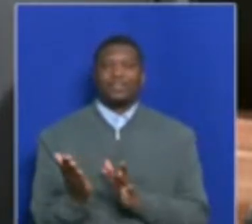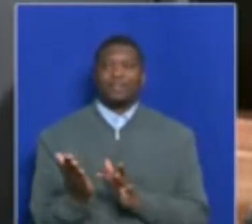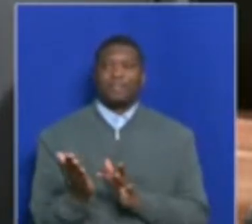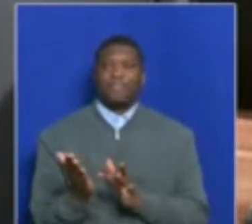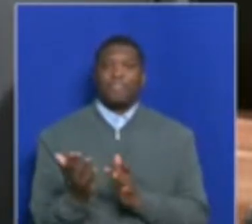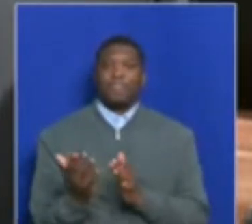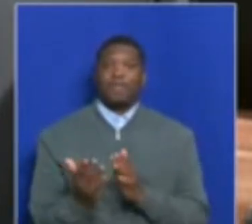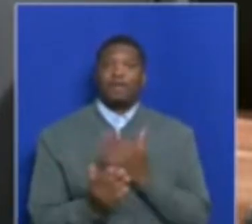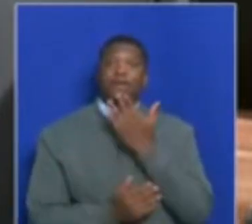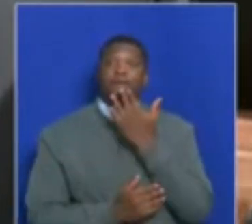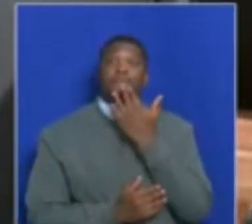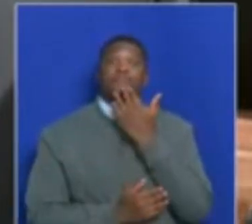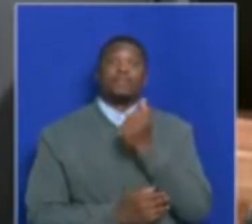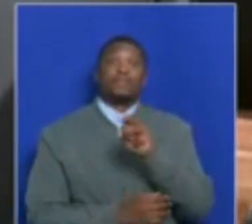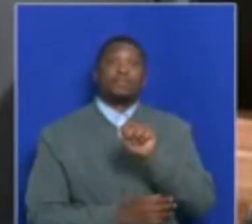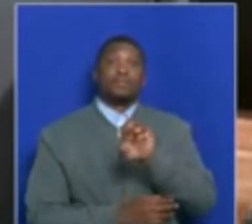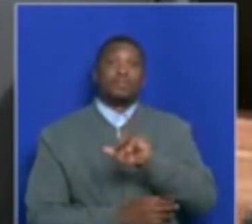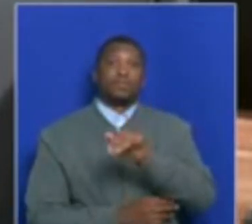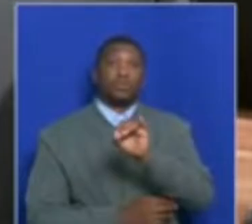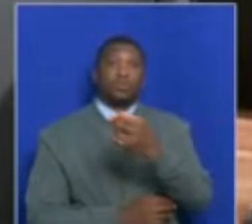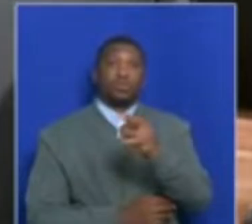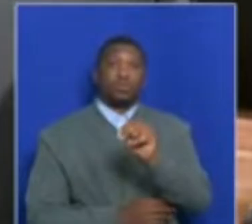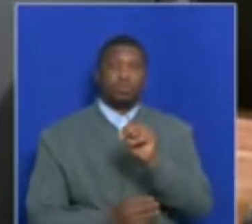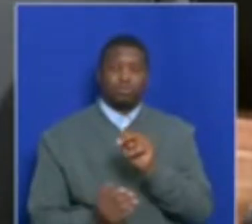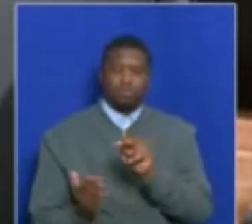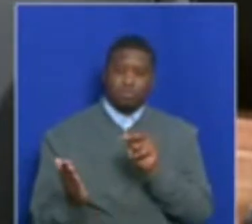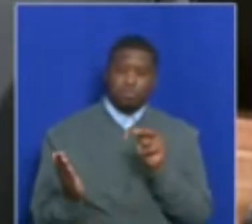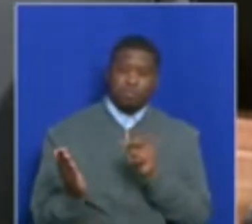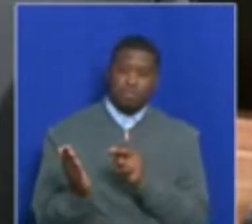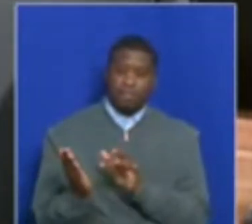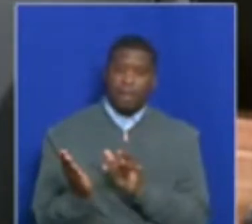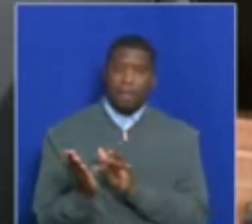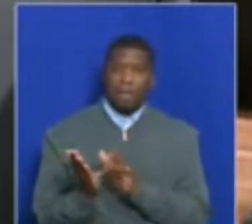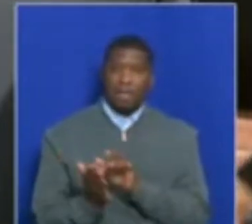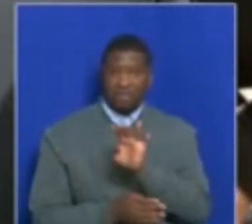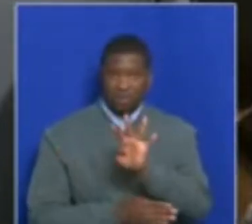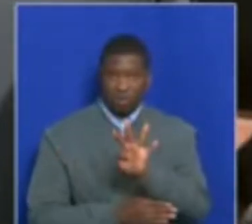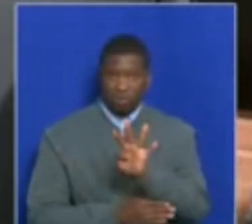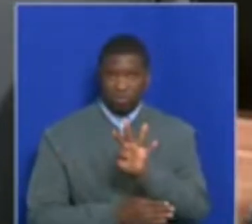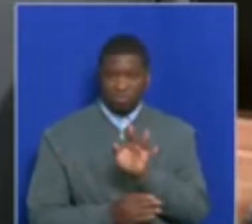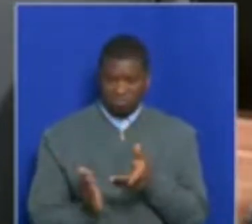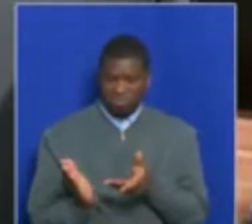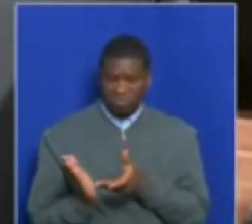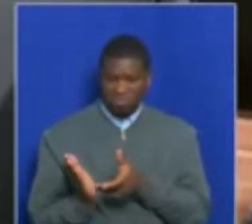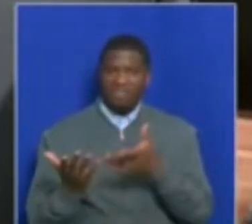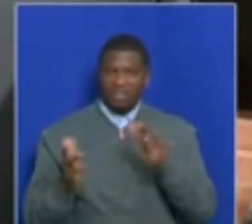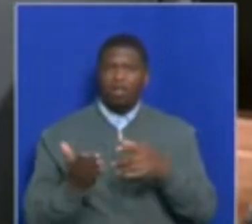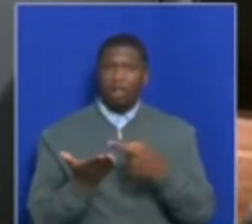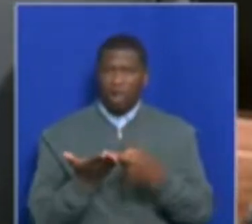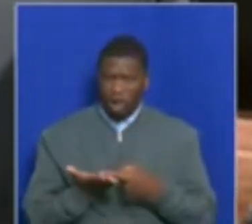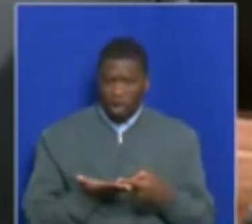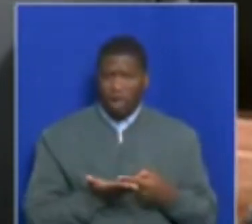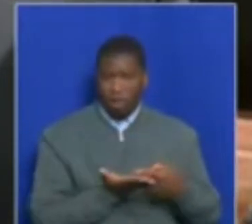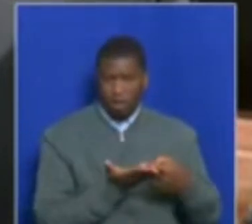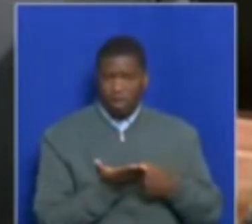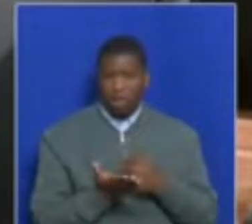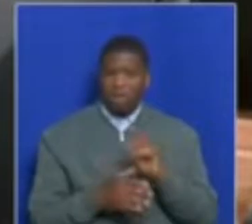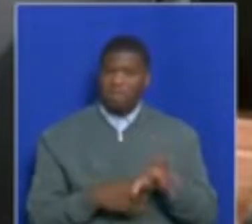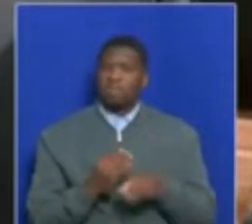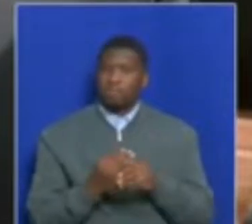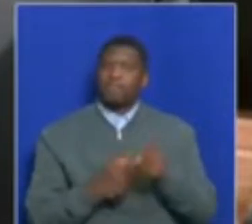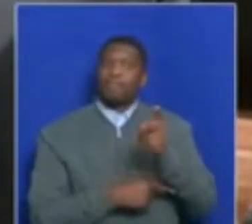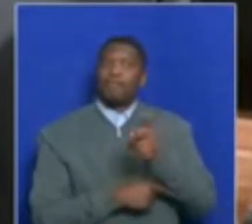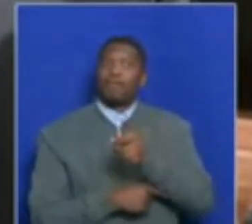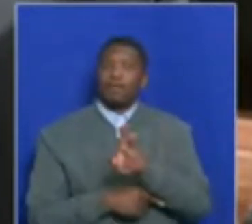we've covered some of this material already. You refer to your CV, and you